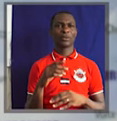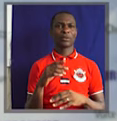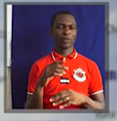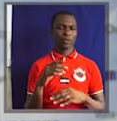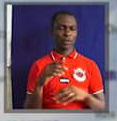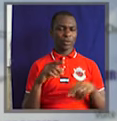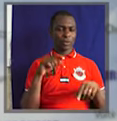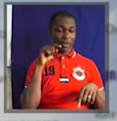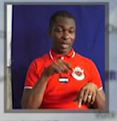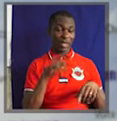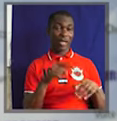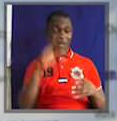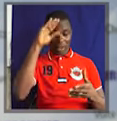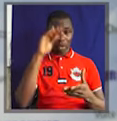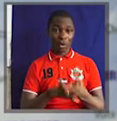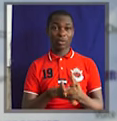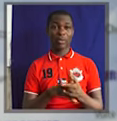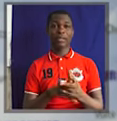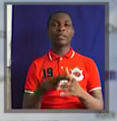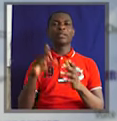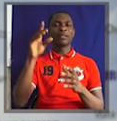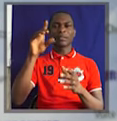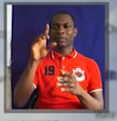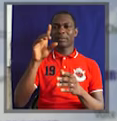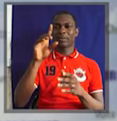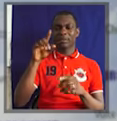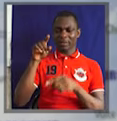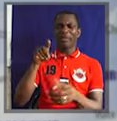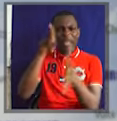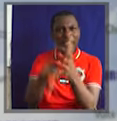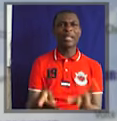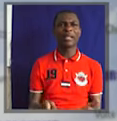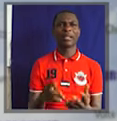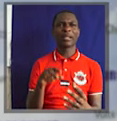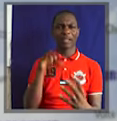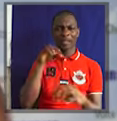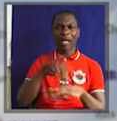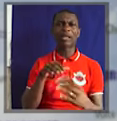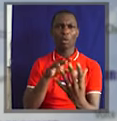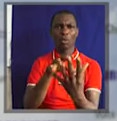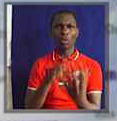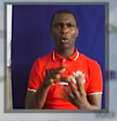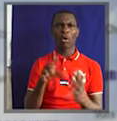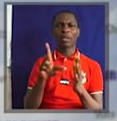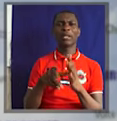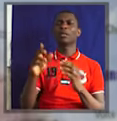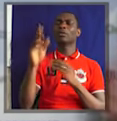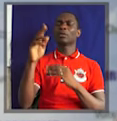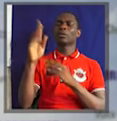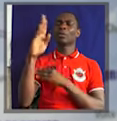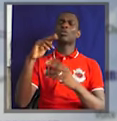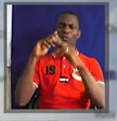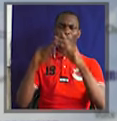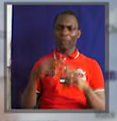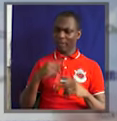ekon onyamesoma ne din fo ko david ho no mo a ne ekɔto anansam kyerɛ no sɛ osikani bitikro bi mu ɔwɔ ewian